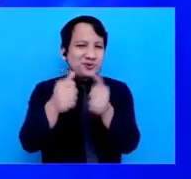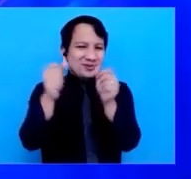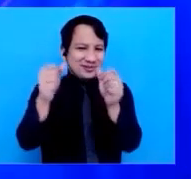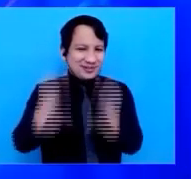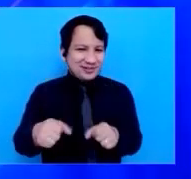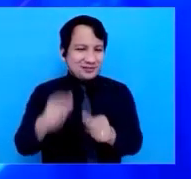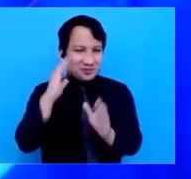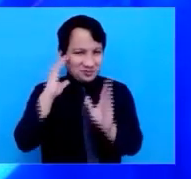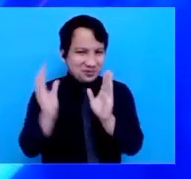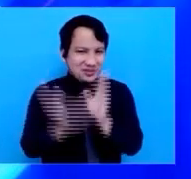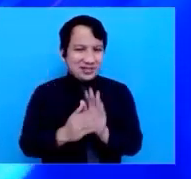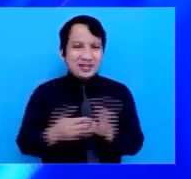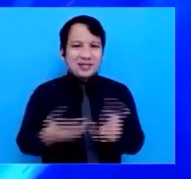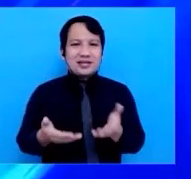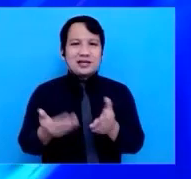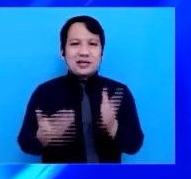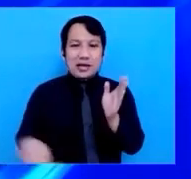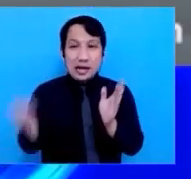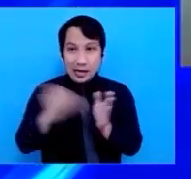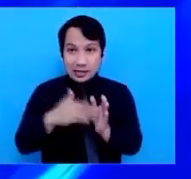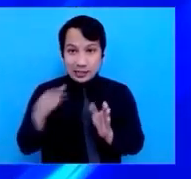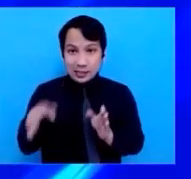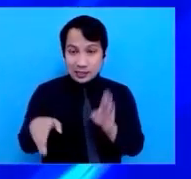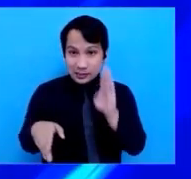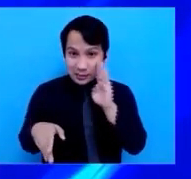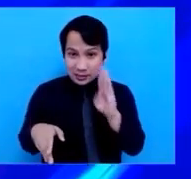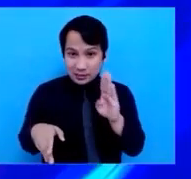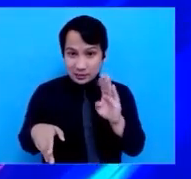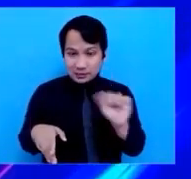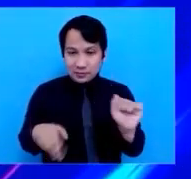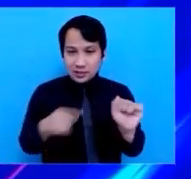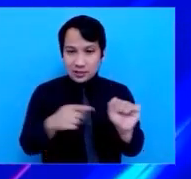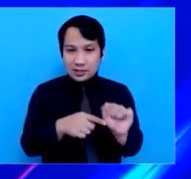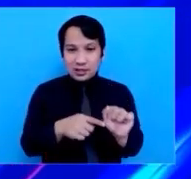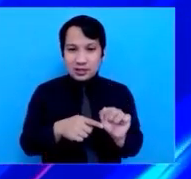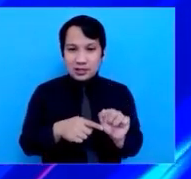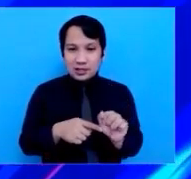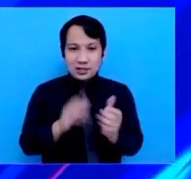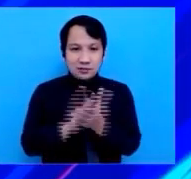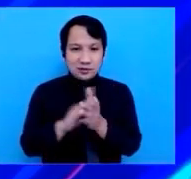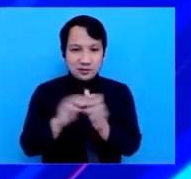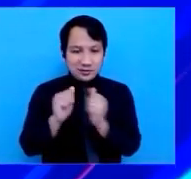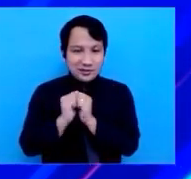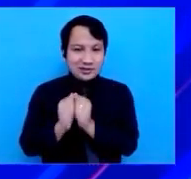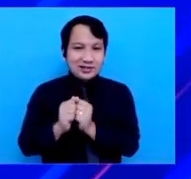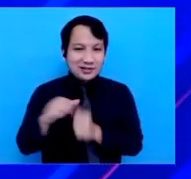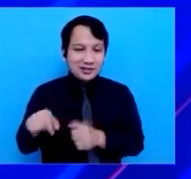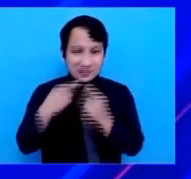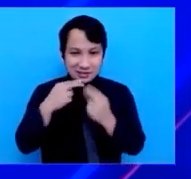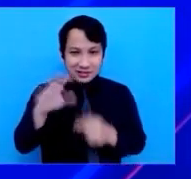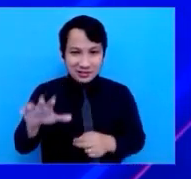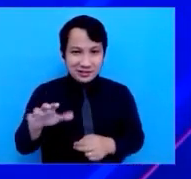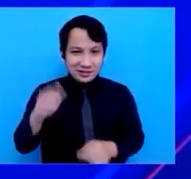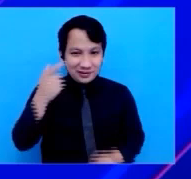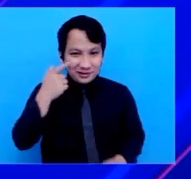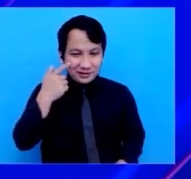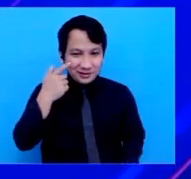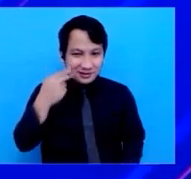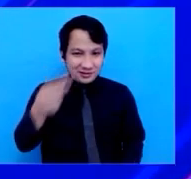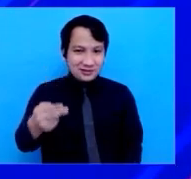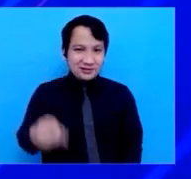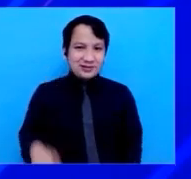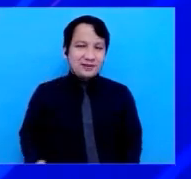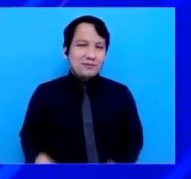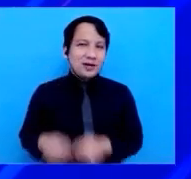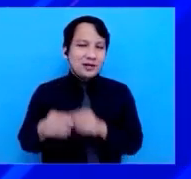photo. Nirepost din niya ni Bea. Ang kanilang schoolmate naman at kasamahan natin sa News 5 na si Gretchen Ho,